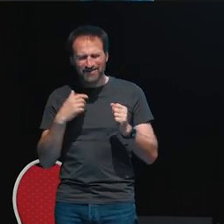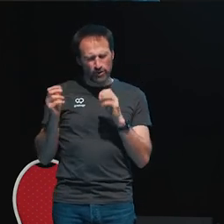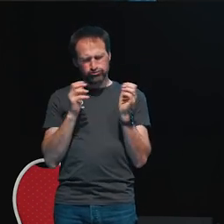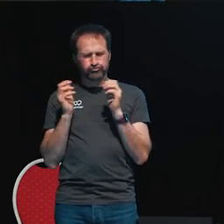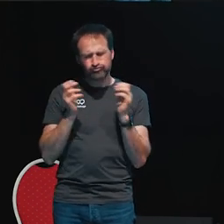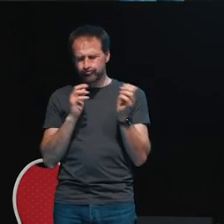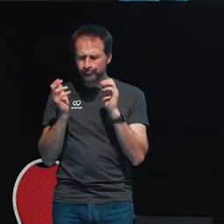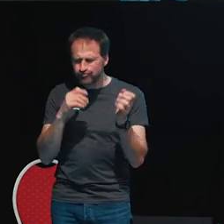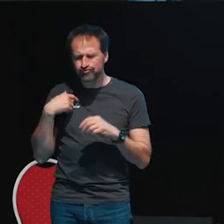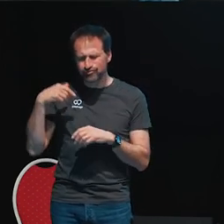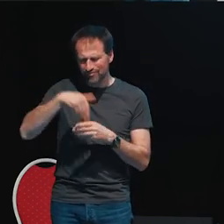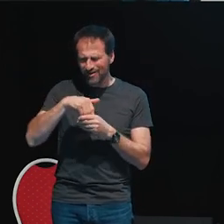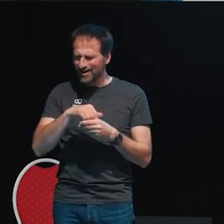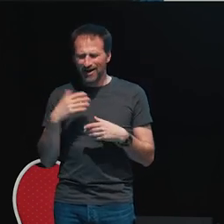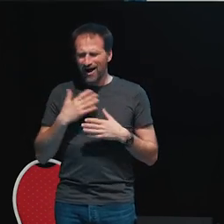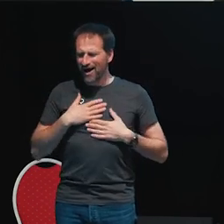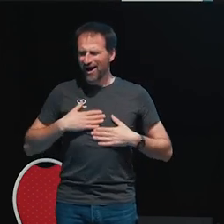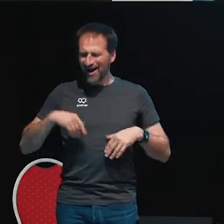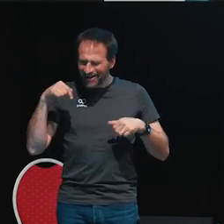sorted topologically. Are we there yet?